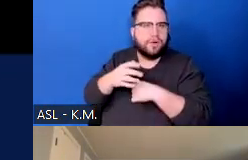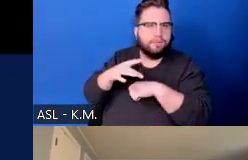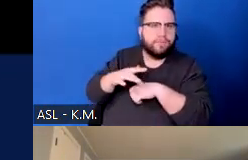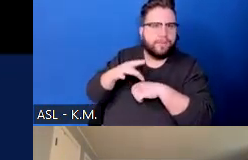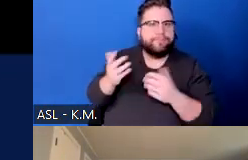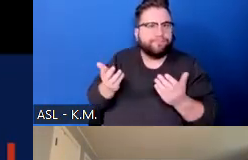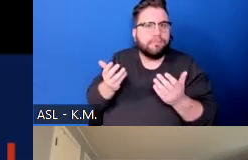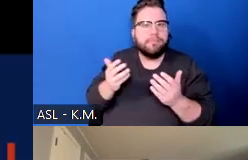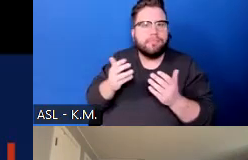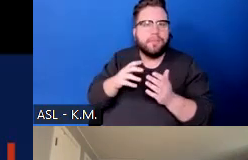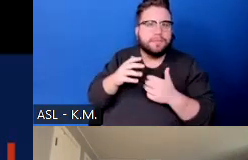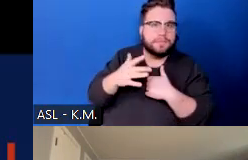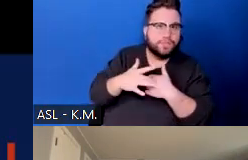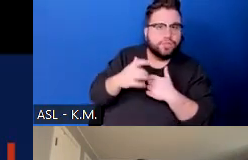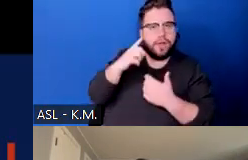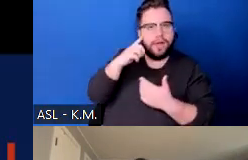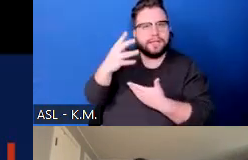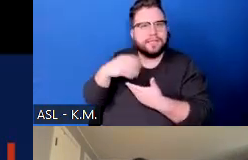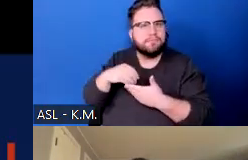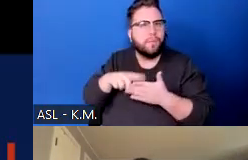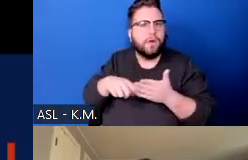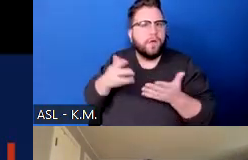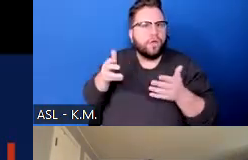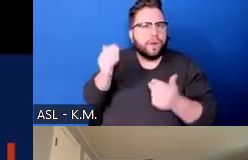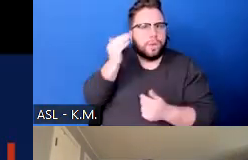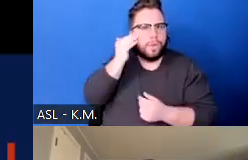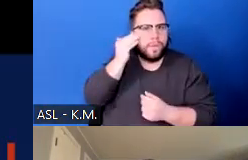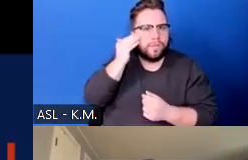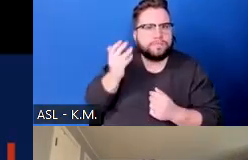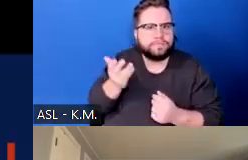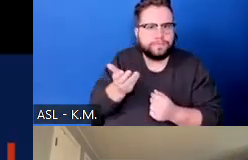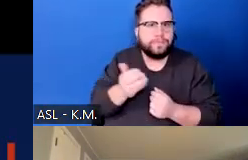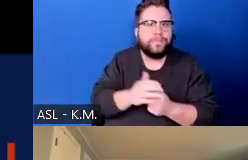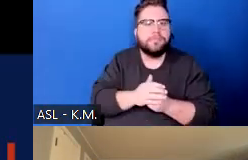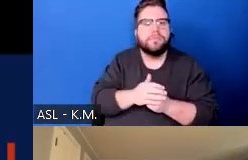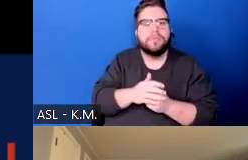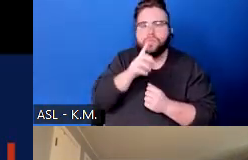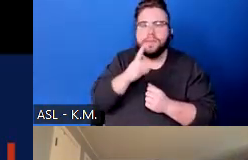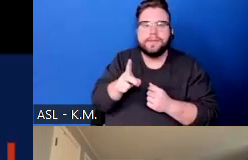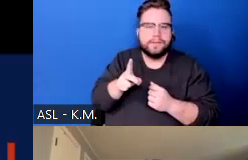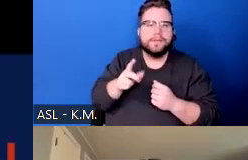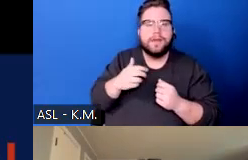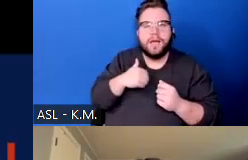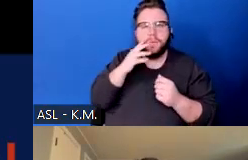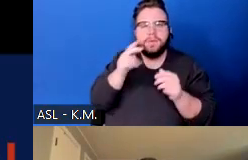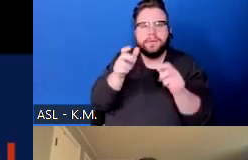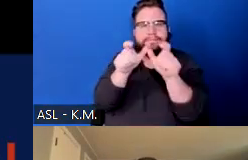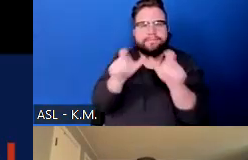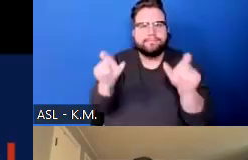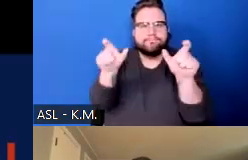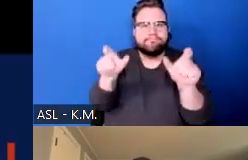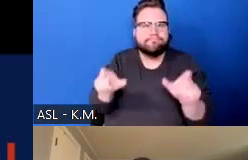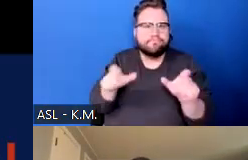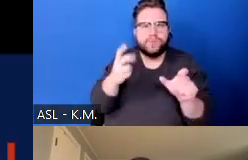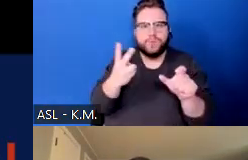autism? Before I really get into that, I want to divide touch into two categories. The first here is active